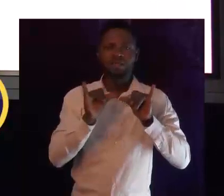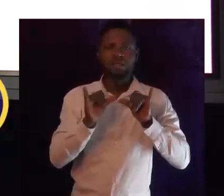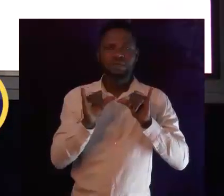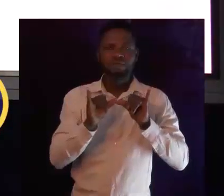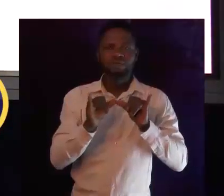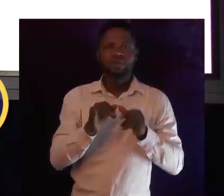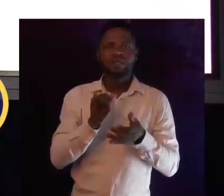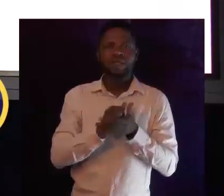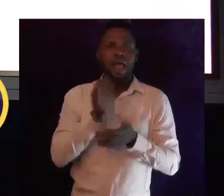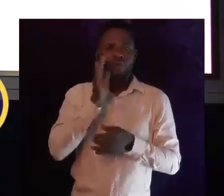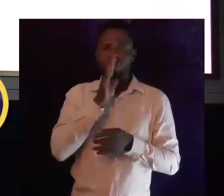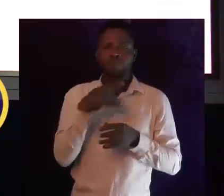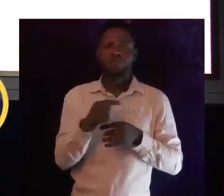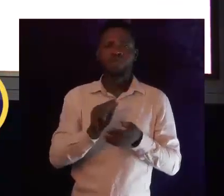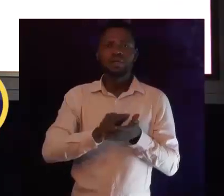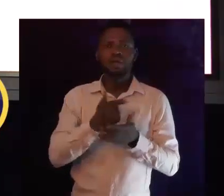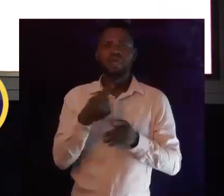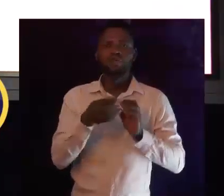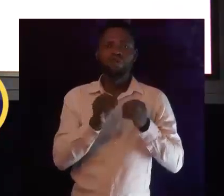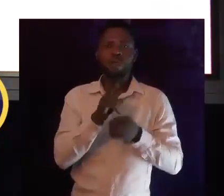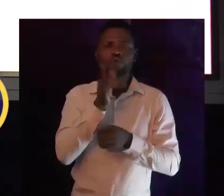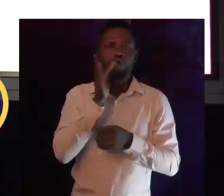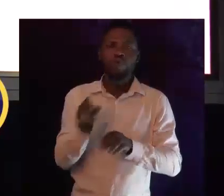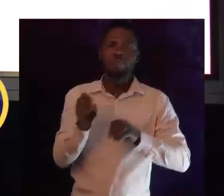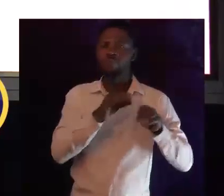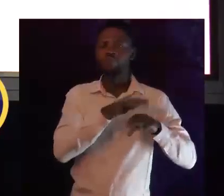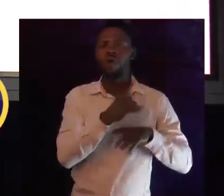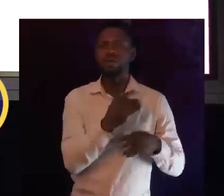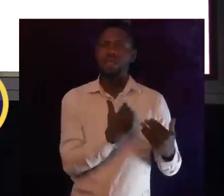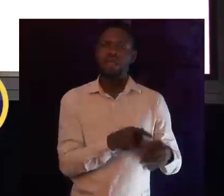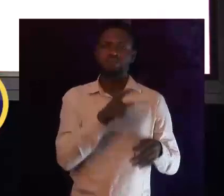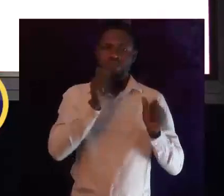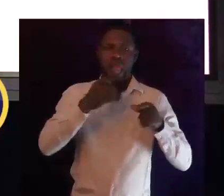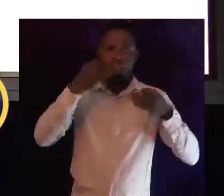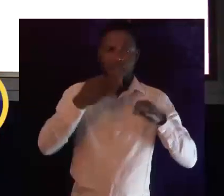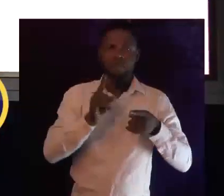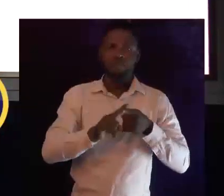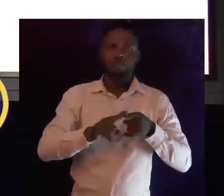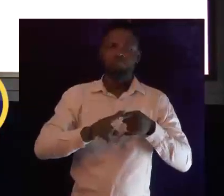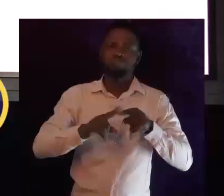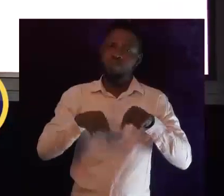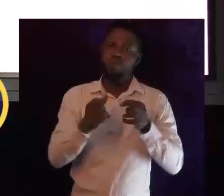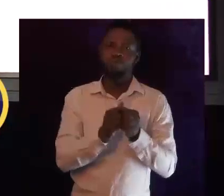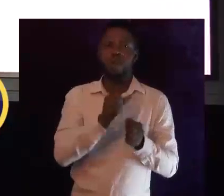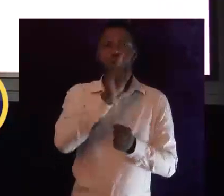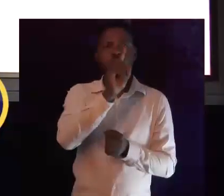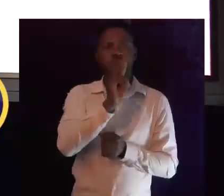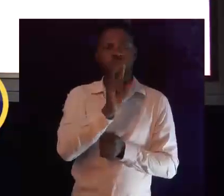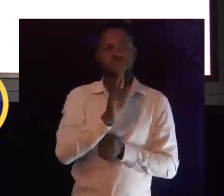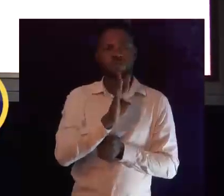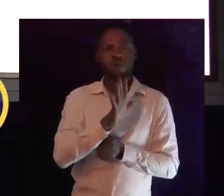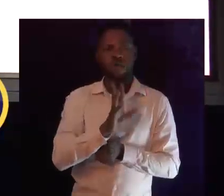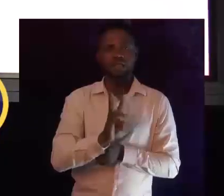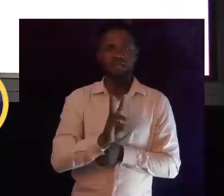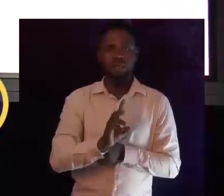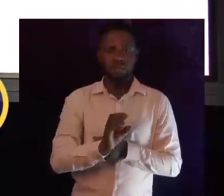scale. A scale will be the graduation or the numbers that you're going to put on the side. You can decide to go with 1, 2, 3, 4, 5, 6.